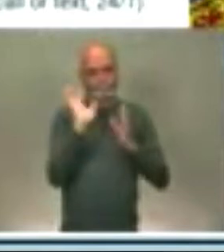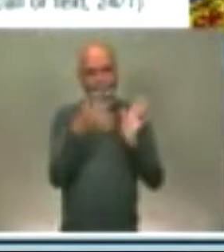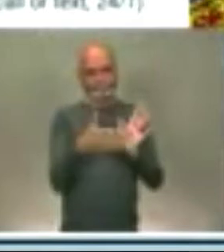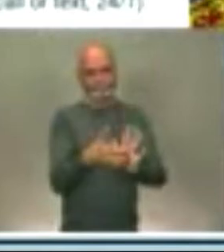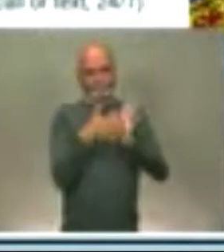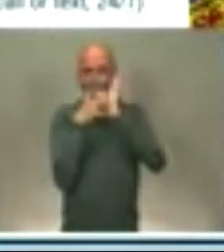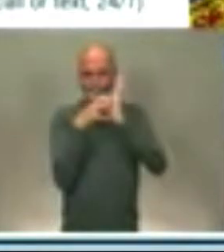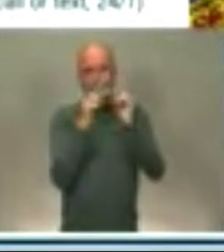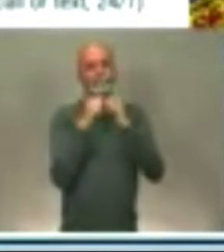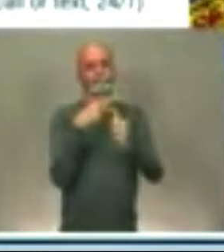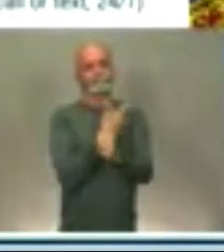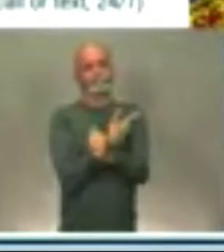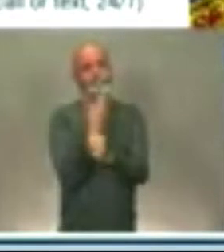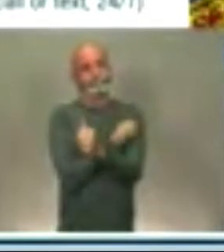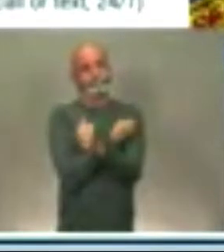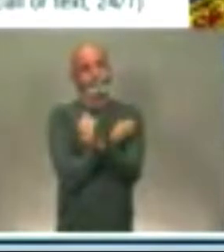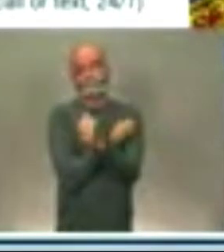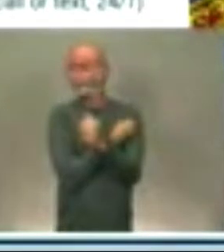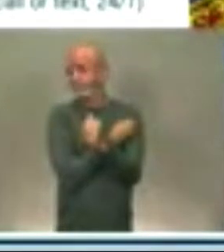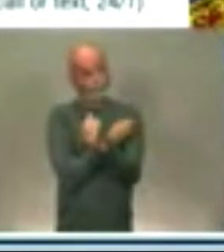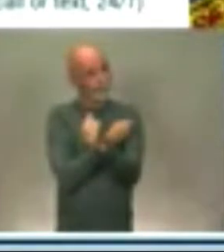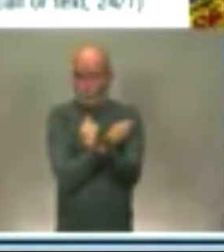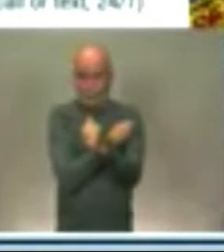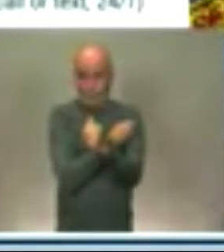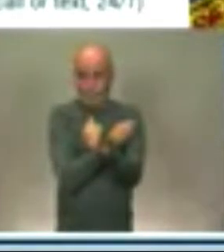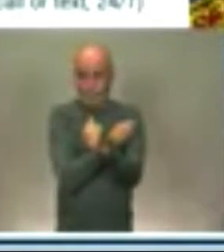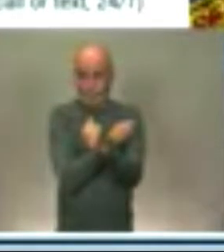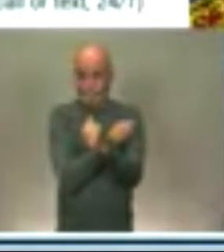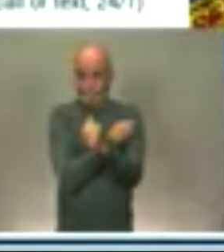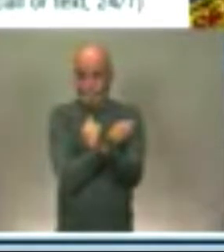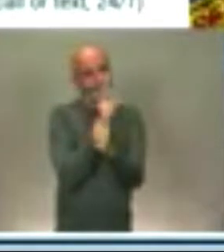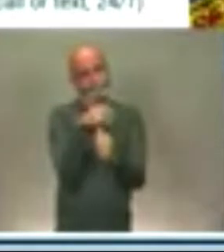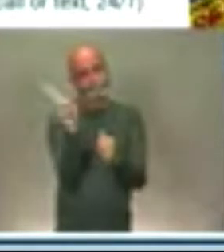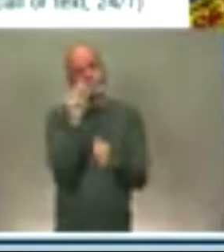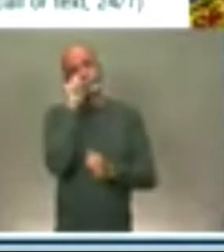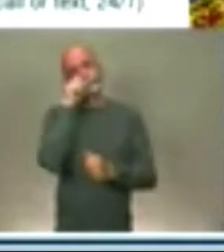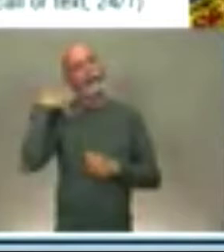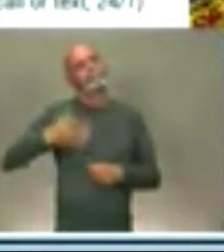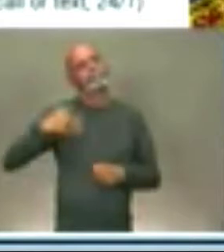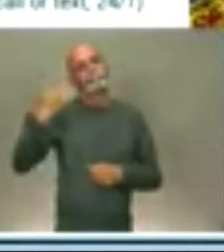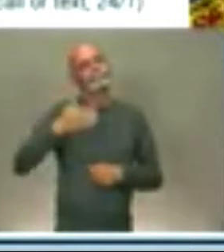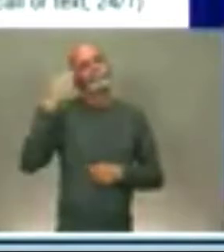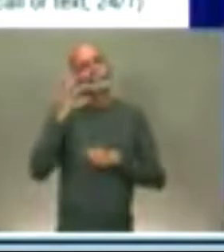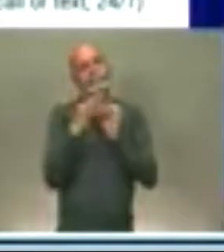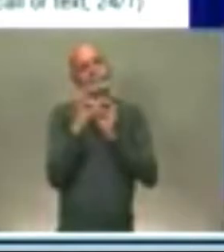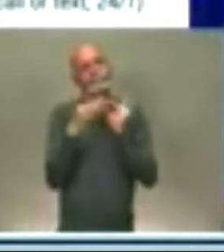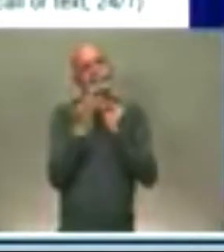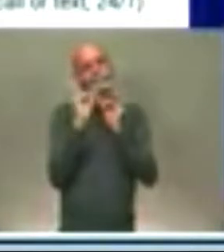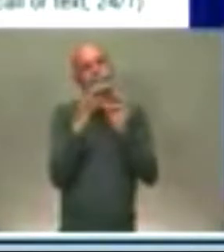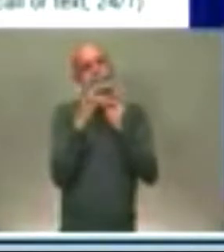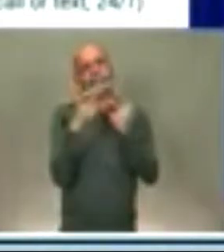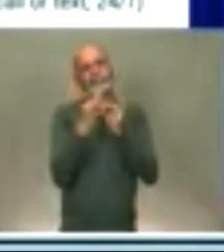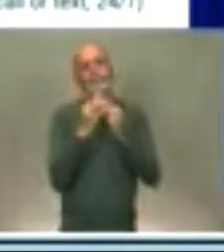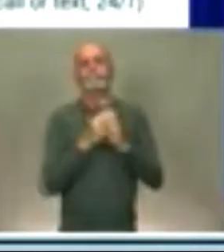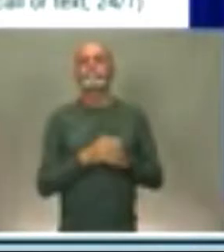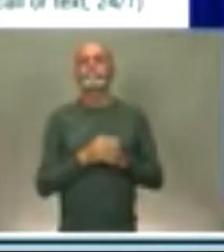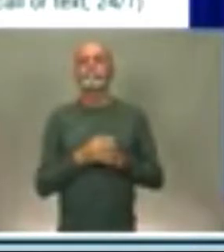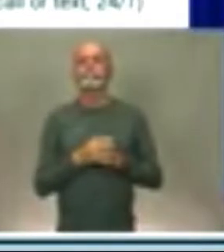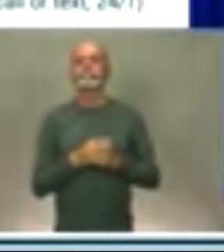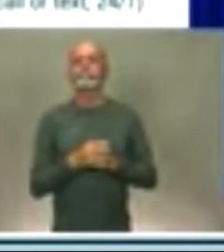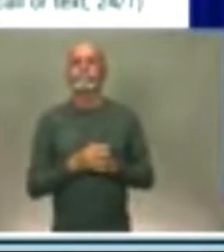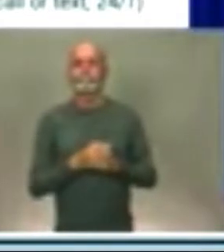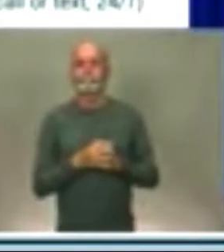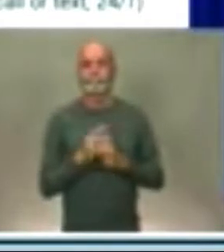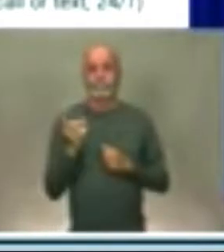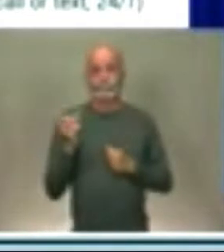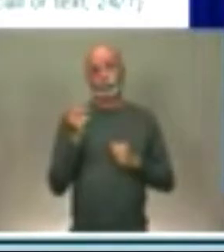or, failing that, be subject to regular testing? It's not something. I mean, there is discussion around overall